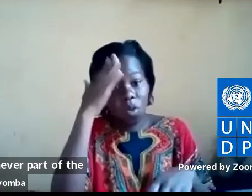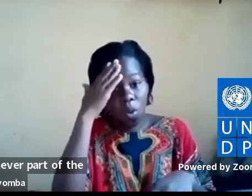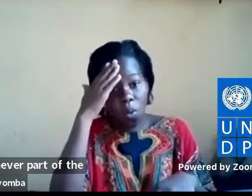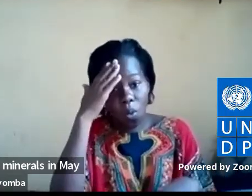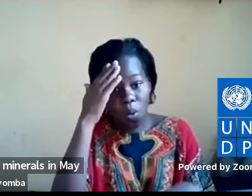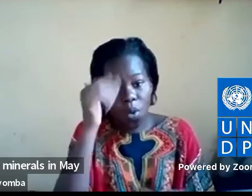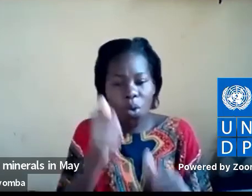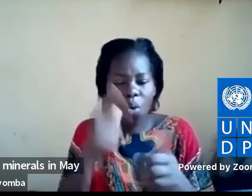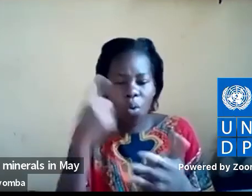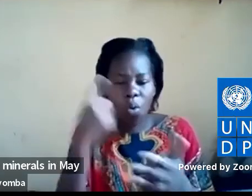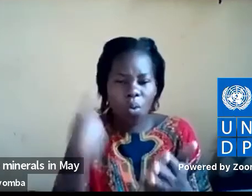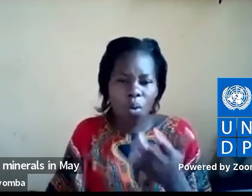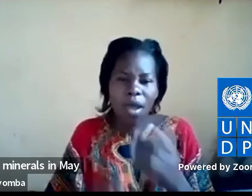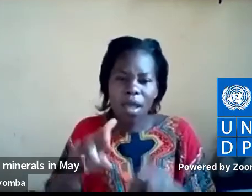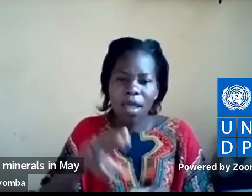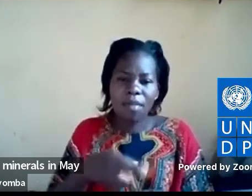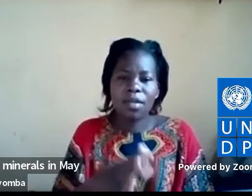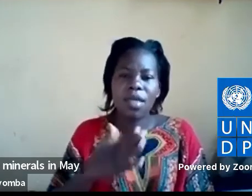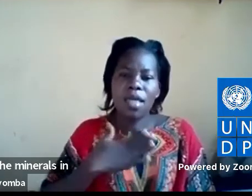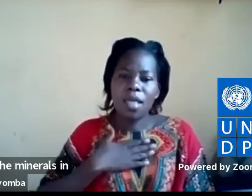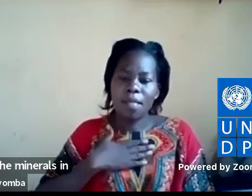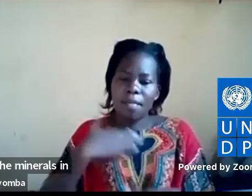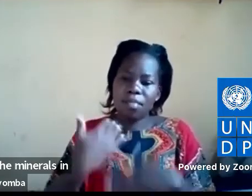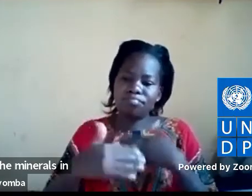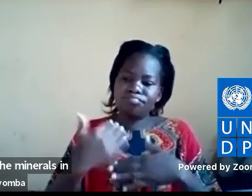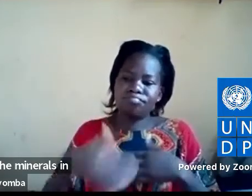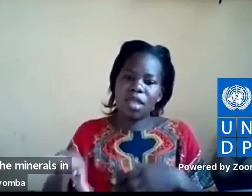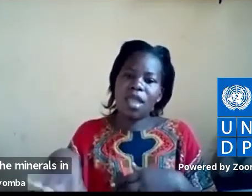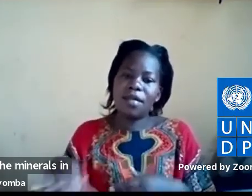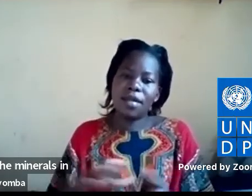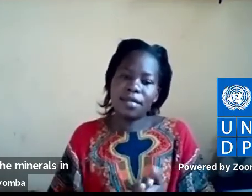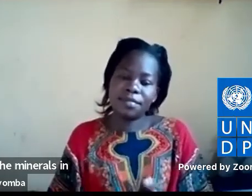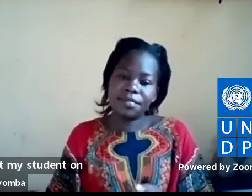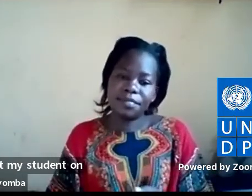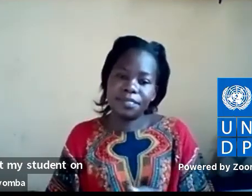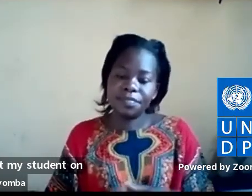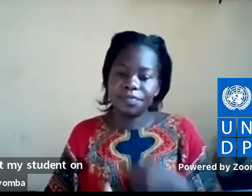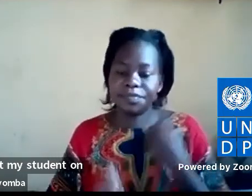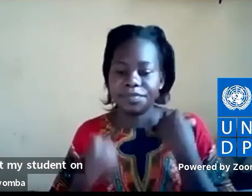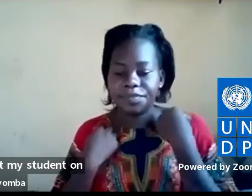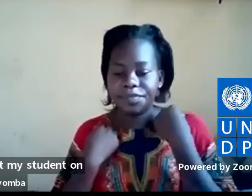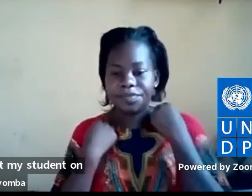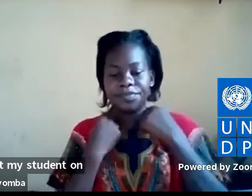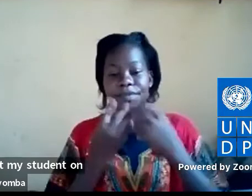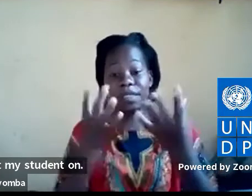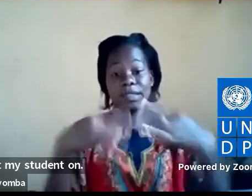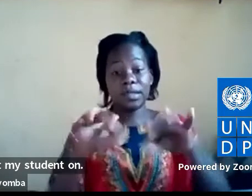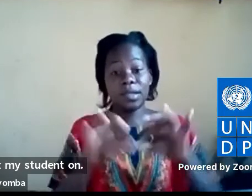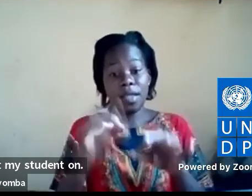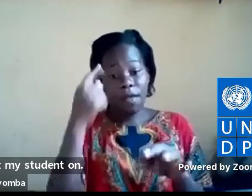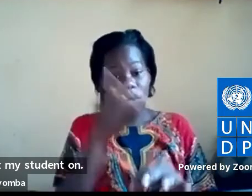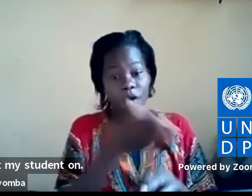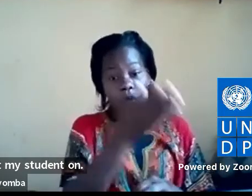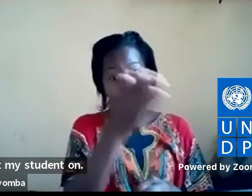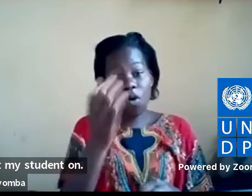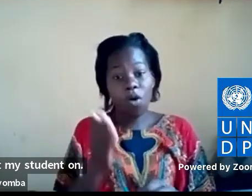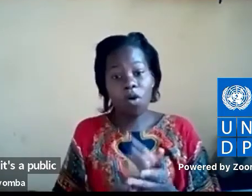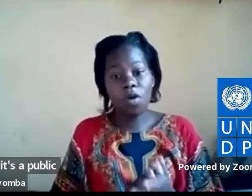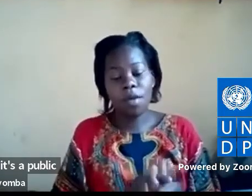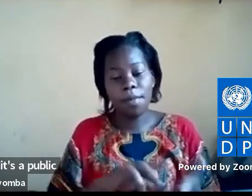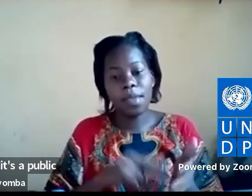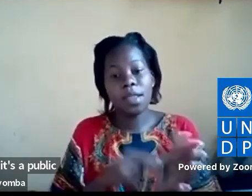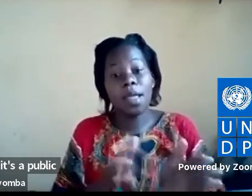my surrounding, or what minerals am I seated on. It's very important for us to go. It's a public document. You can still